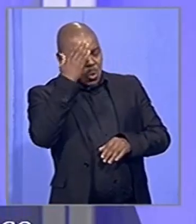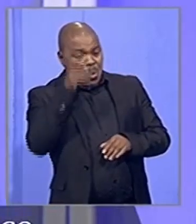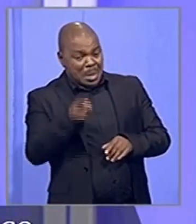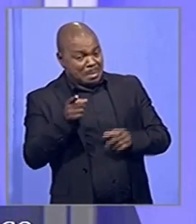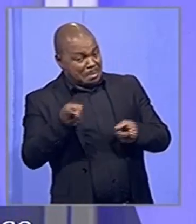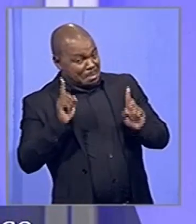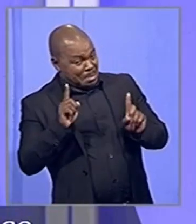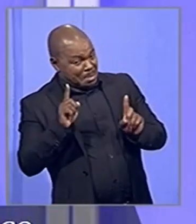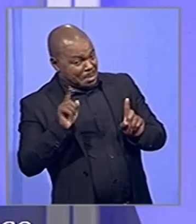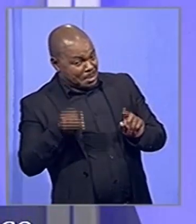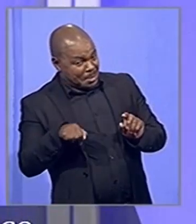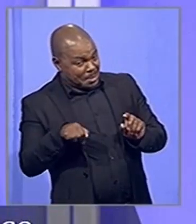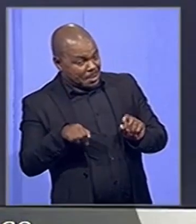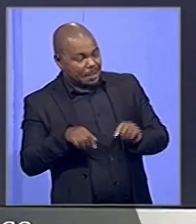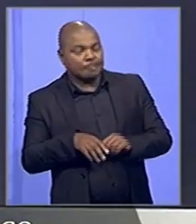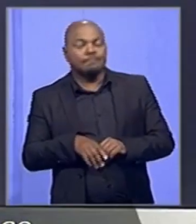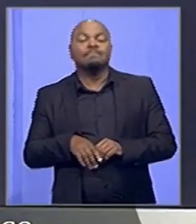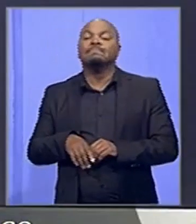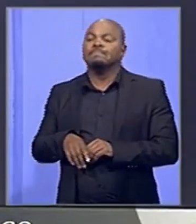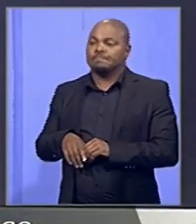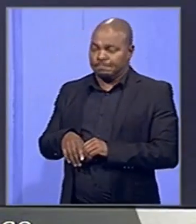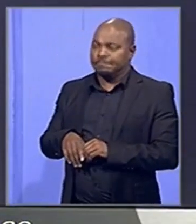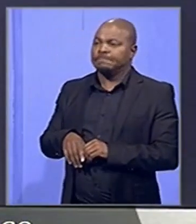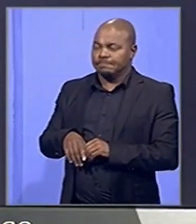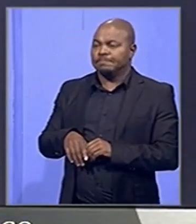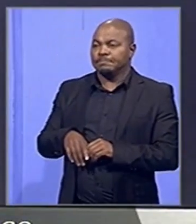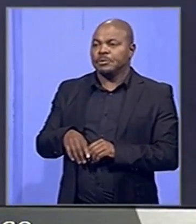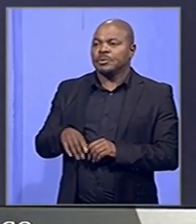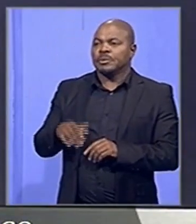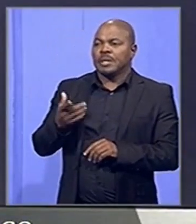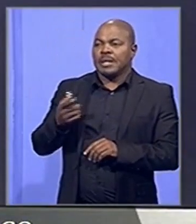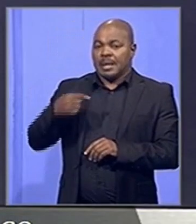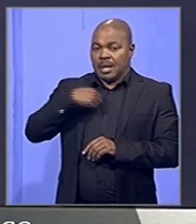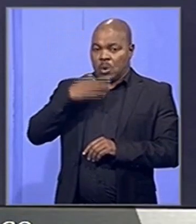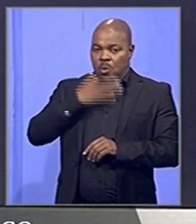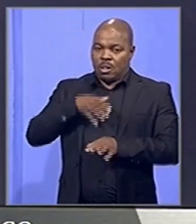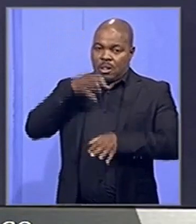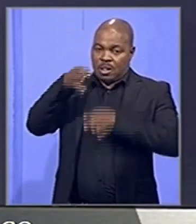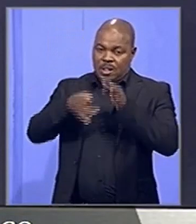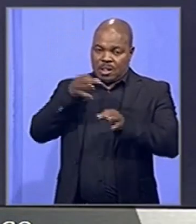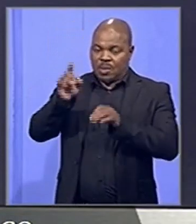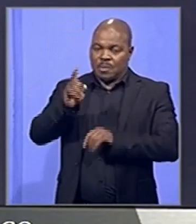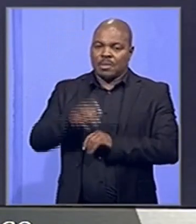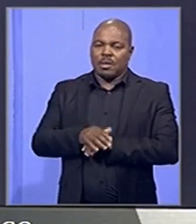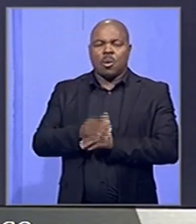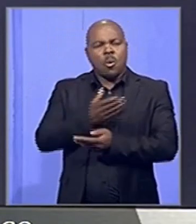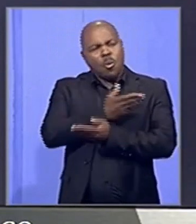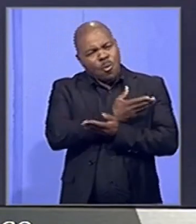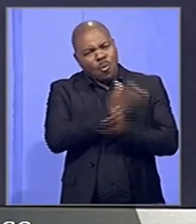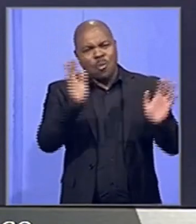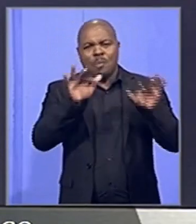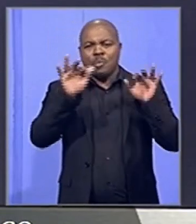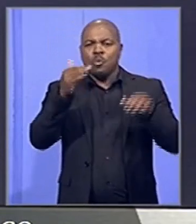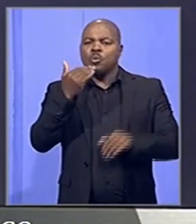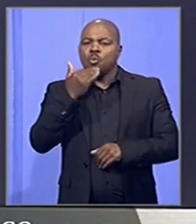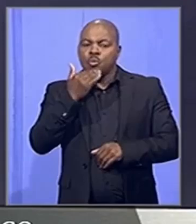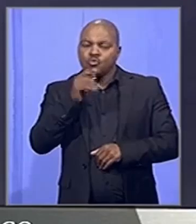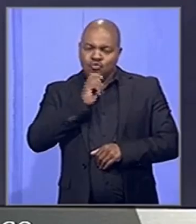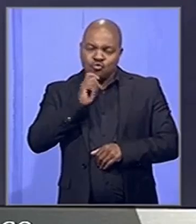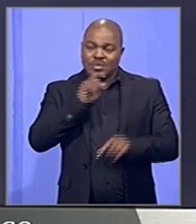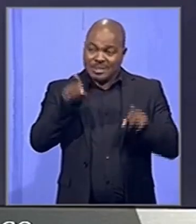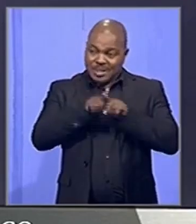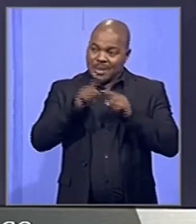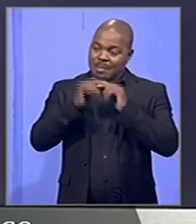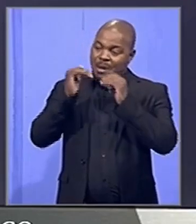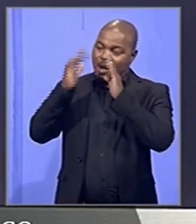tsona? So hantle ntwe e ke batlang ho tshwane kore everyone wa e sebedisa le mme